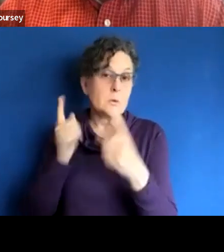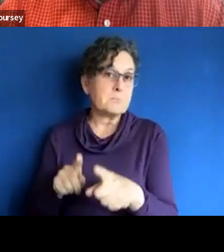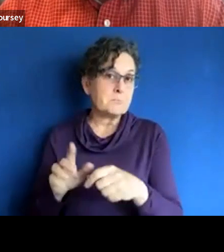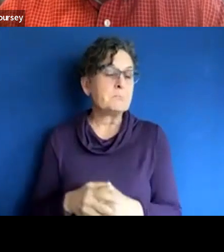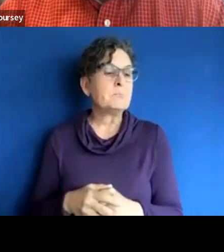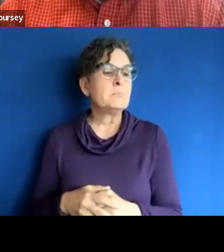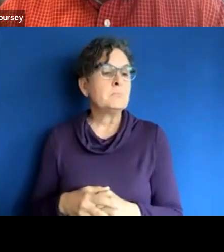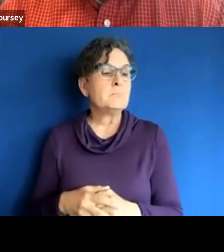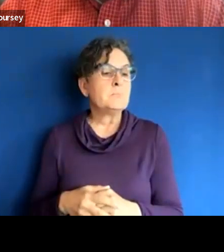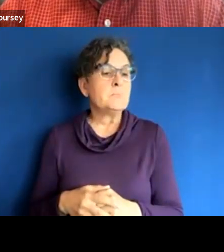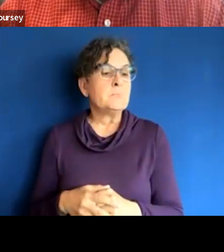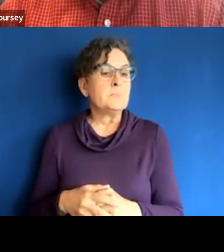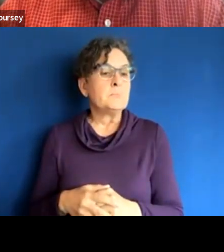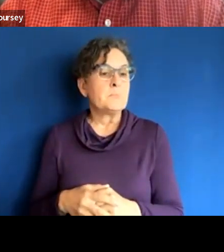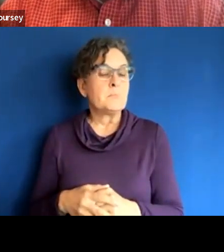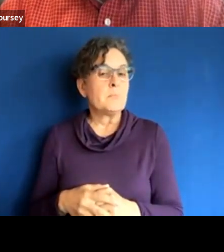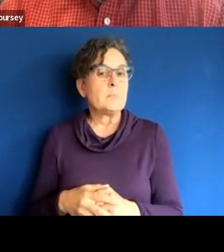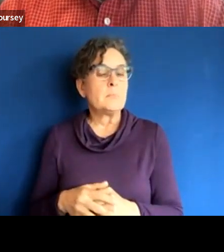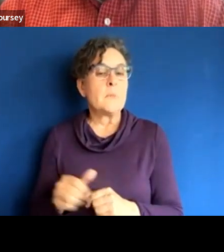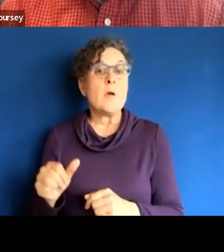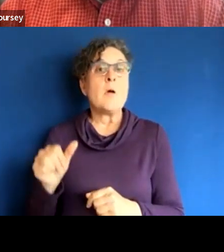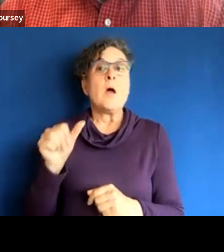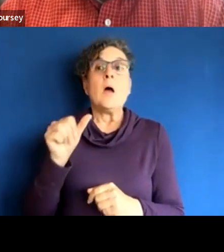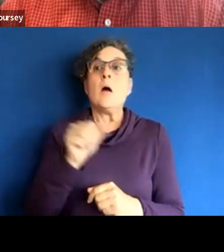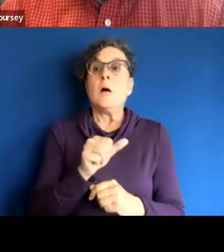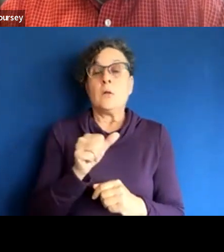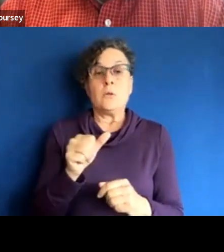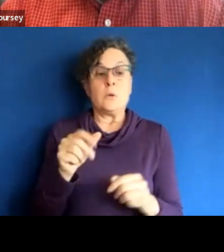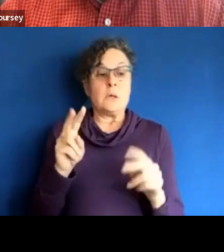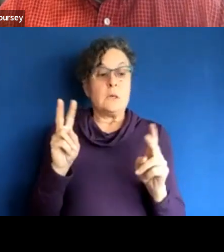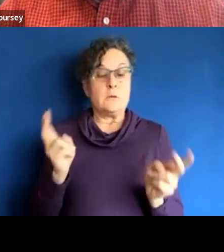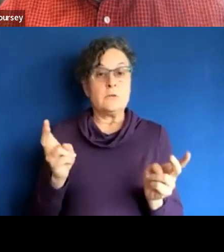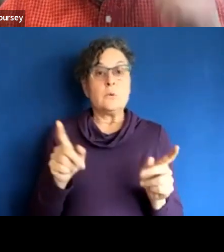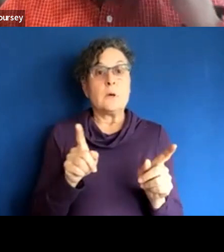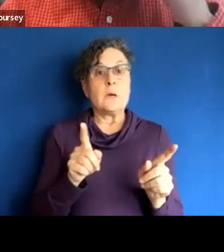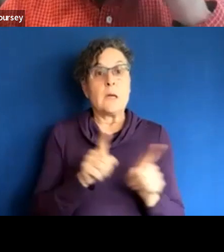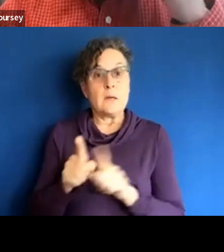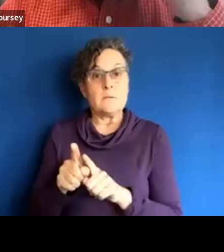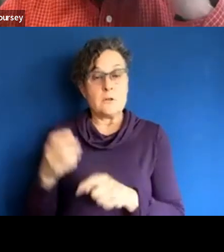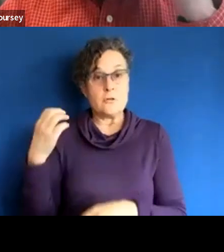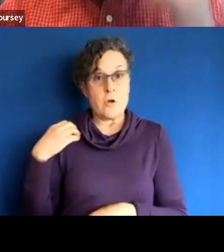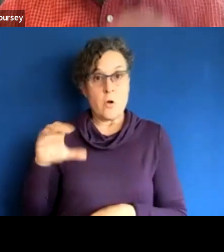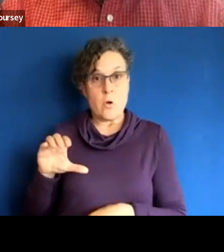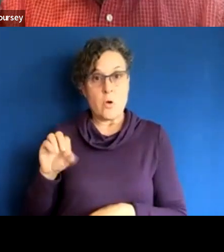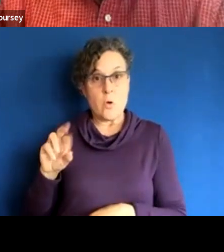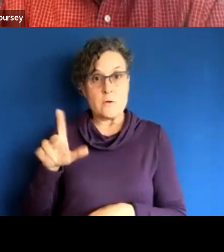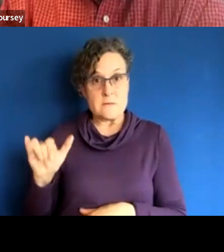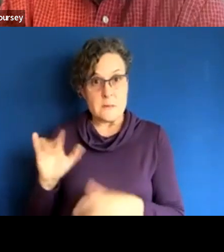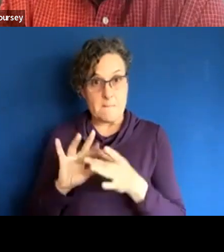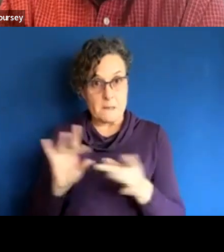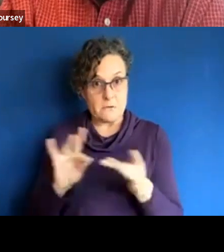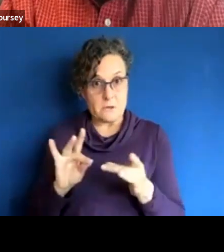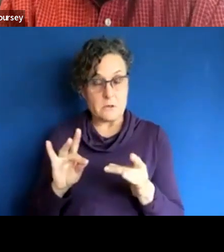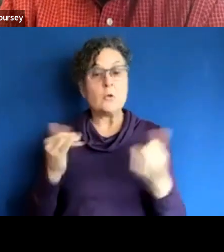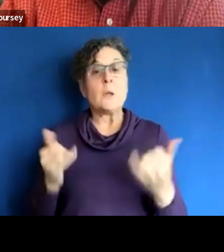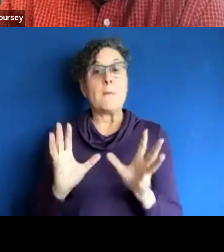The other thing is that, as Chair Corsi mentioned, the webinar is going to be held today focused on this site.